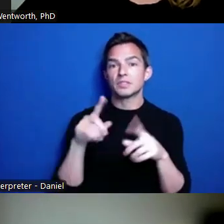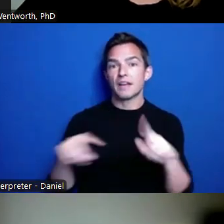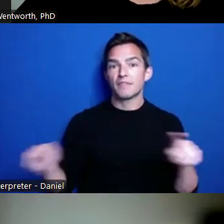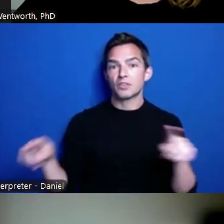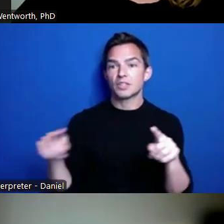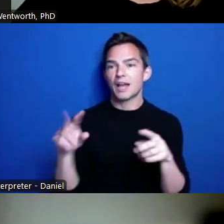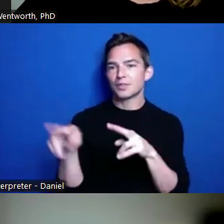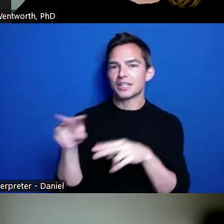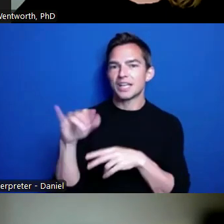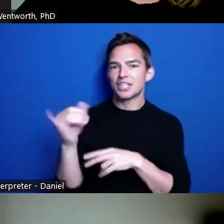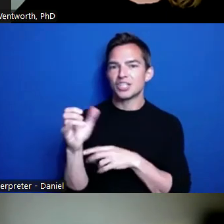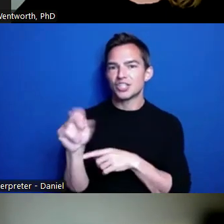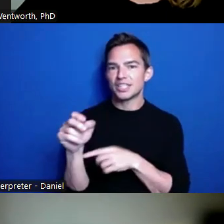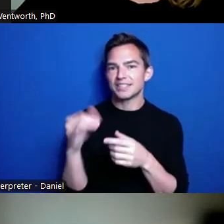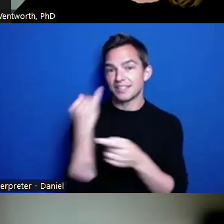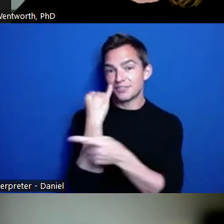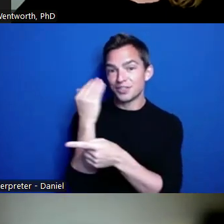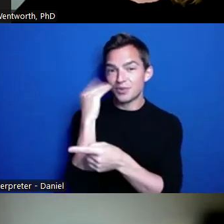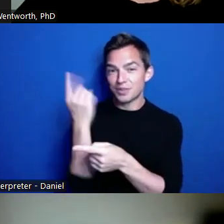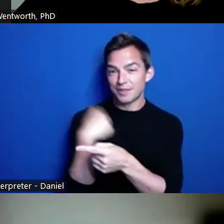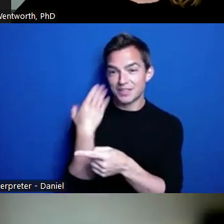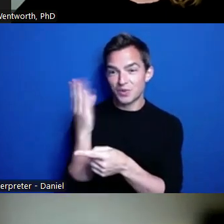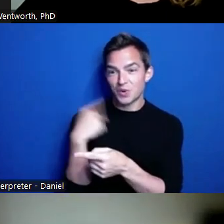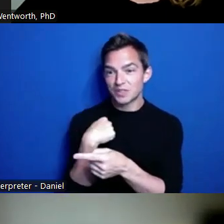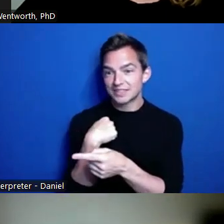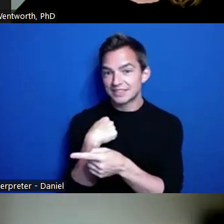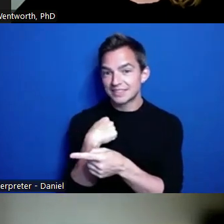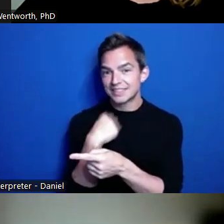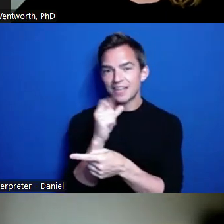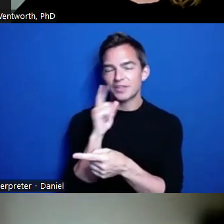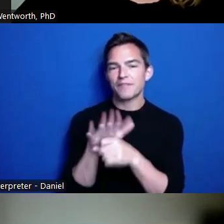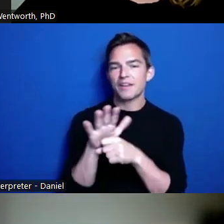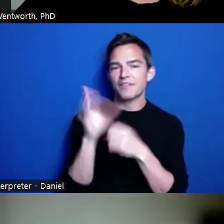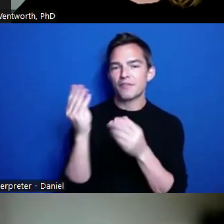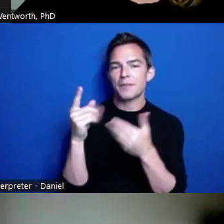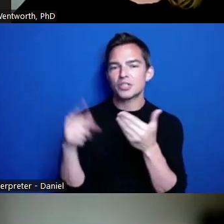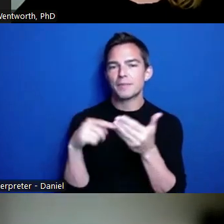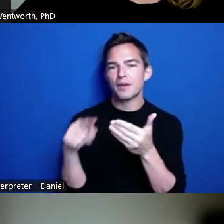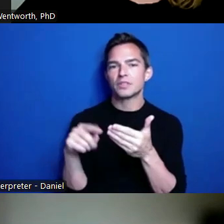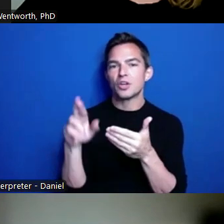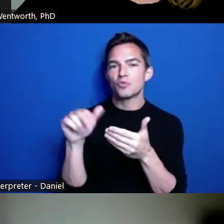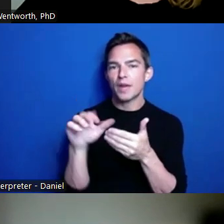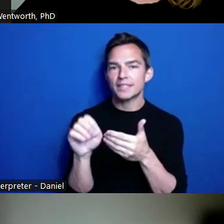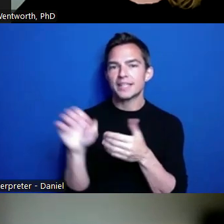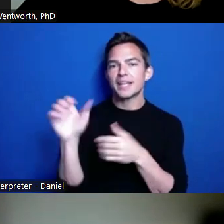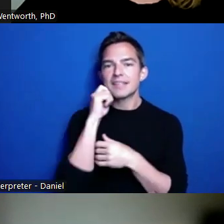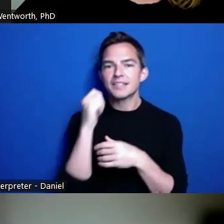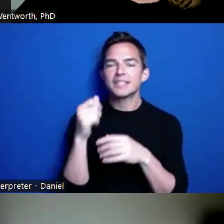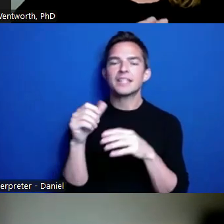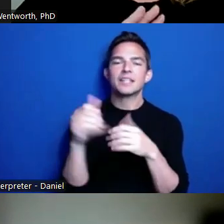at Jen in case she knows something that I don't. I don't think we have information on race, ethnicity, country of origin among